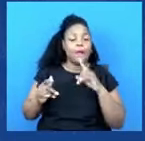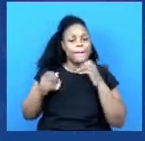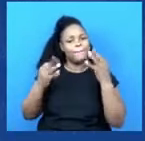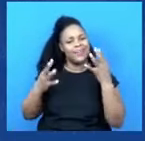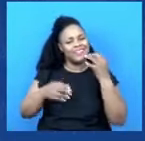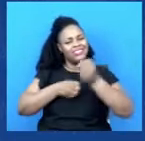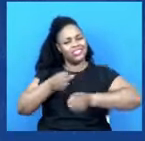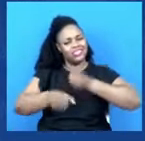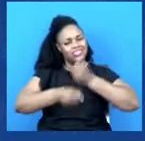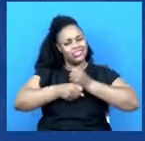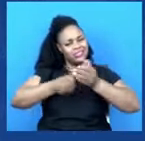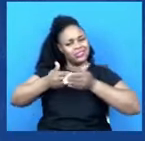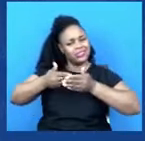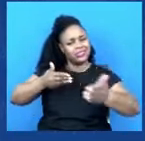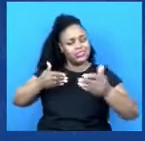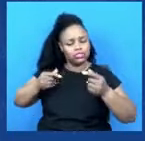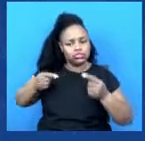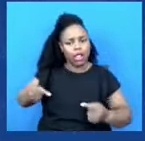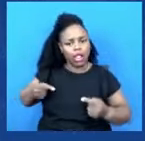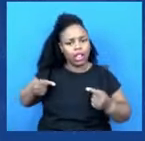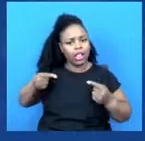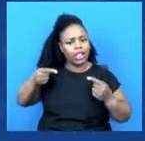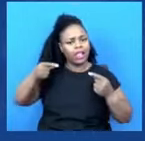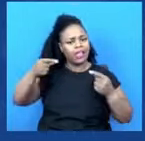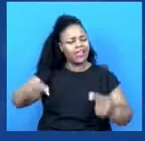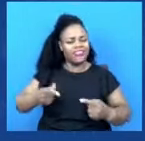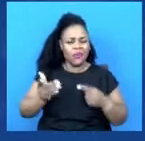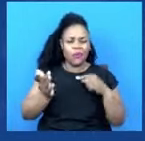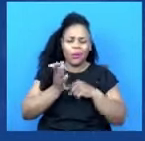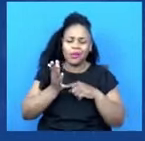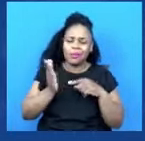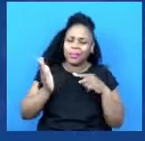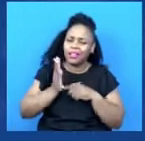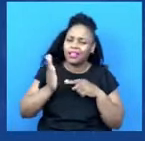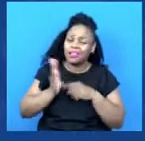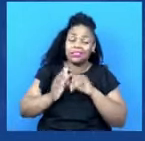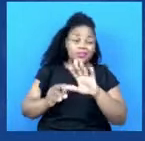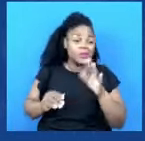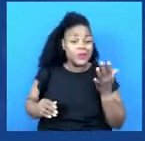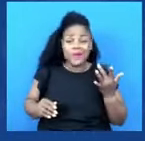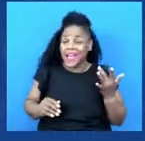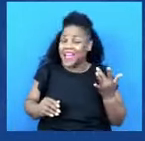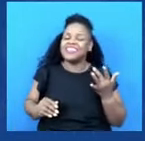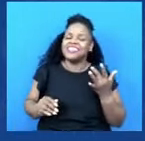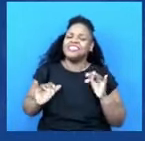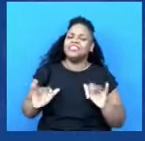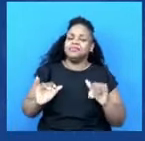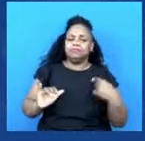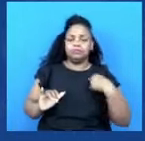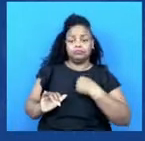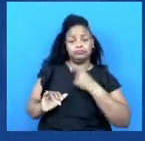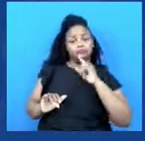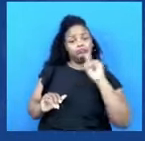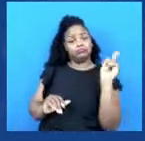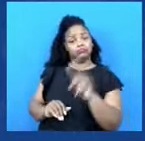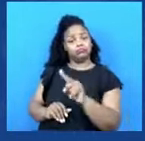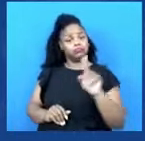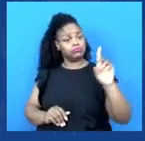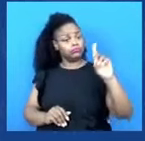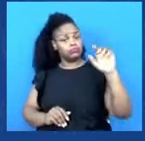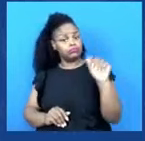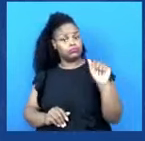That's why I've instructed the Federal Drug Administration to get these generic drugs to consumers faster. This is going to